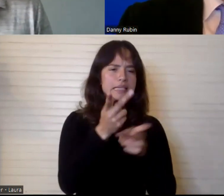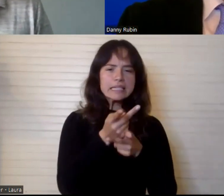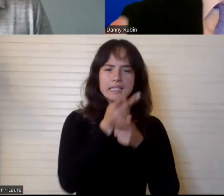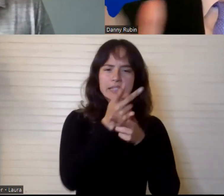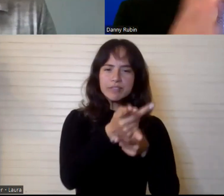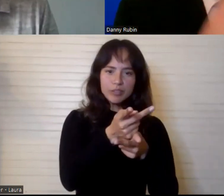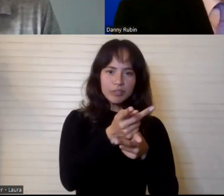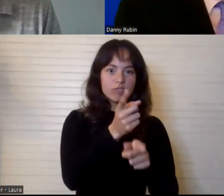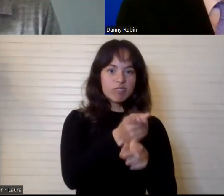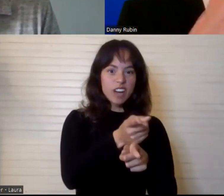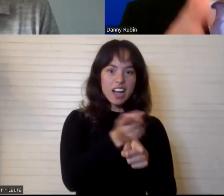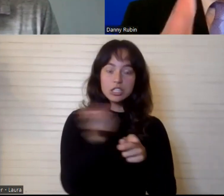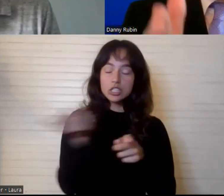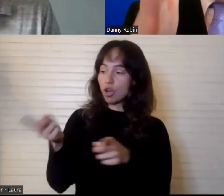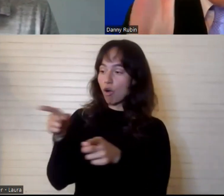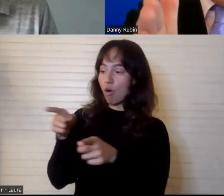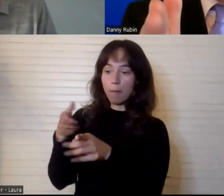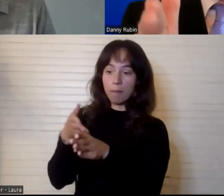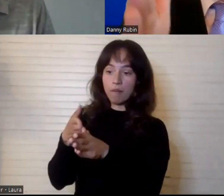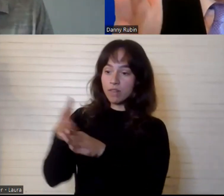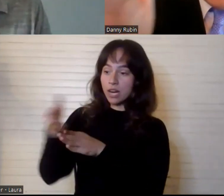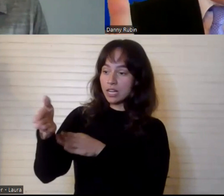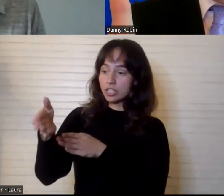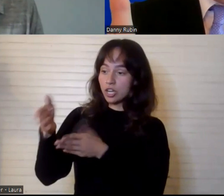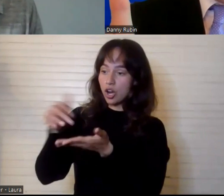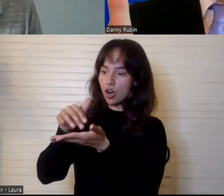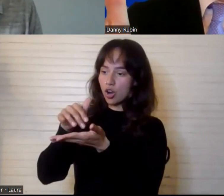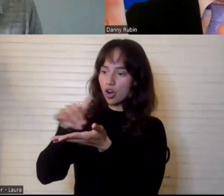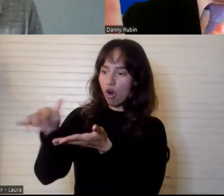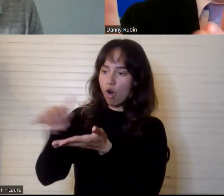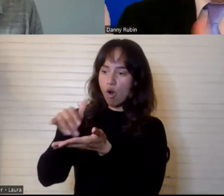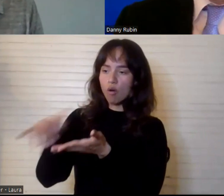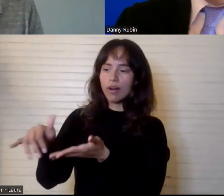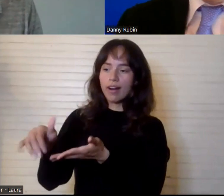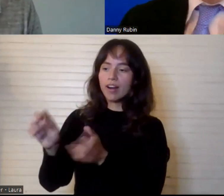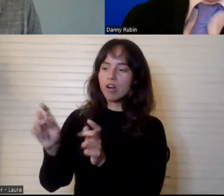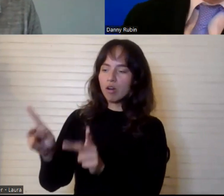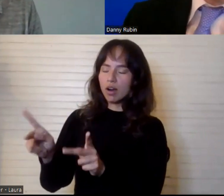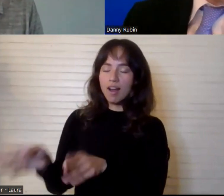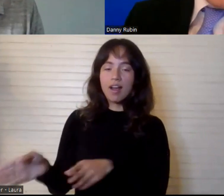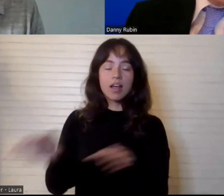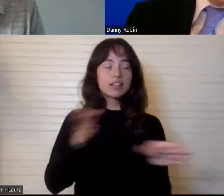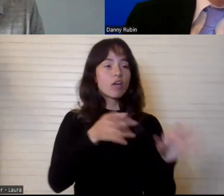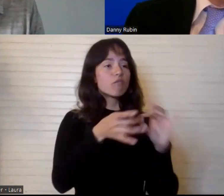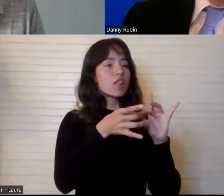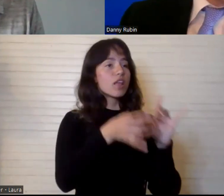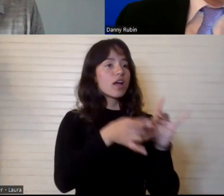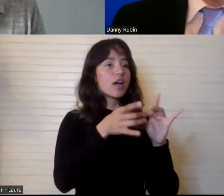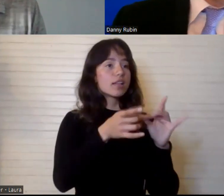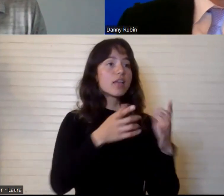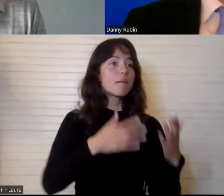coding, is just keeping them informed and happy and satisfied till the